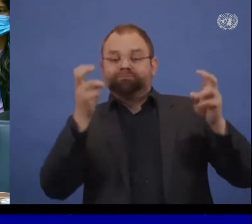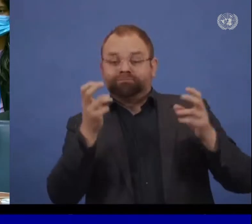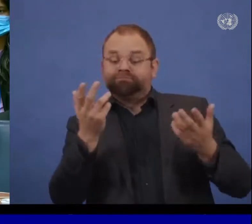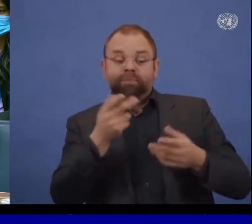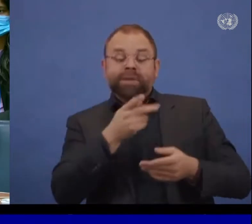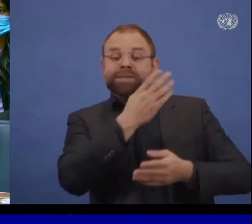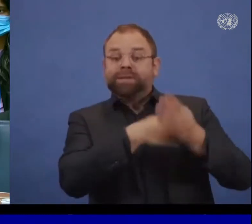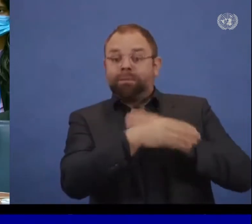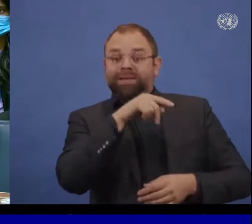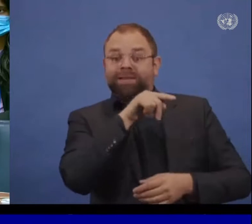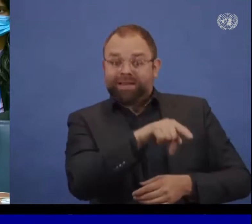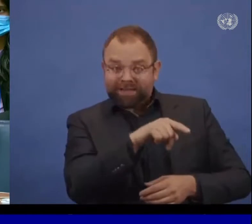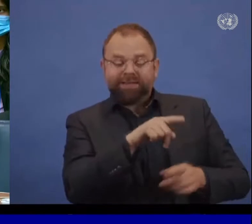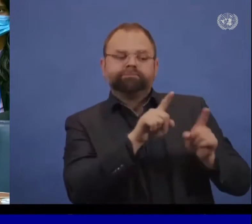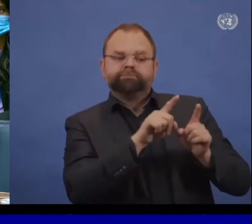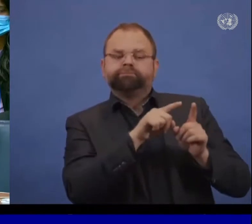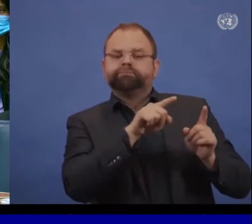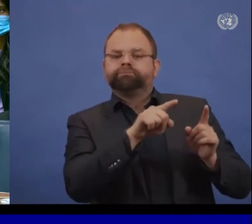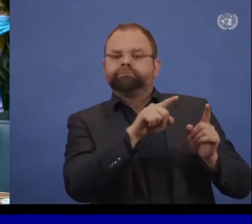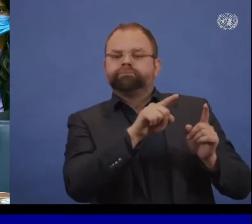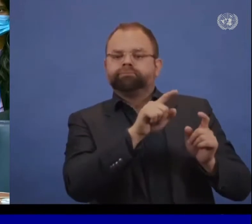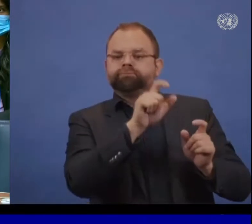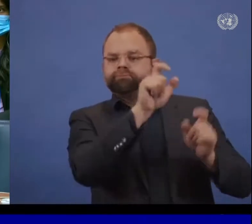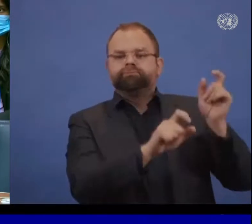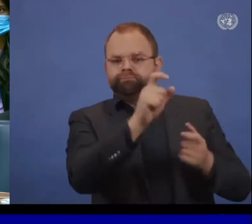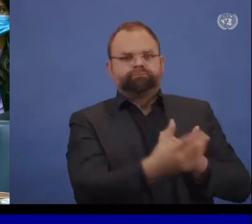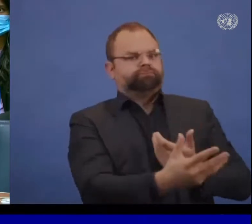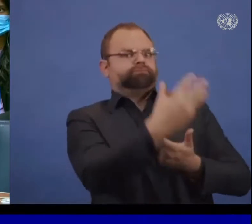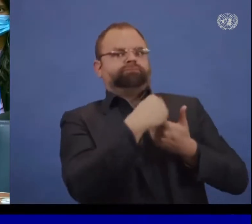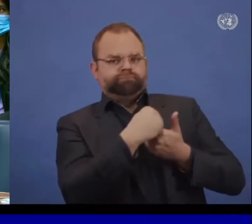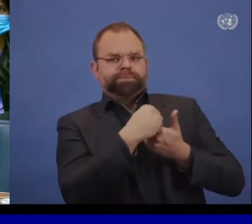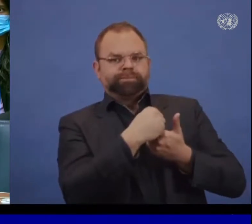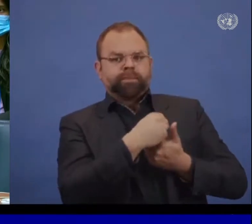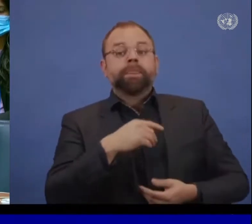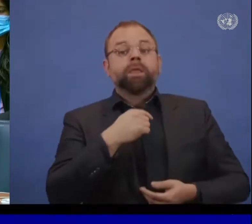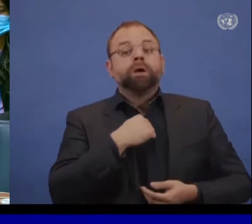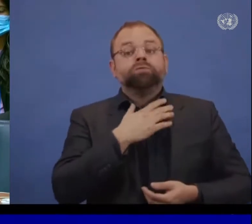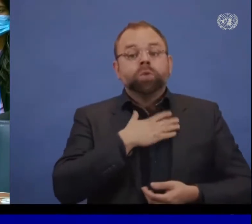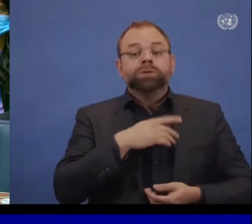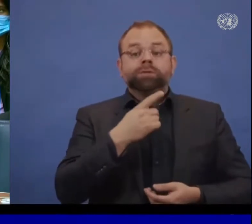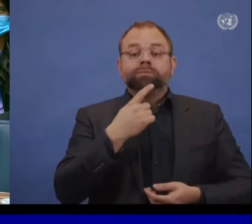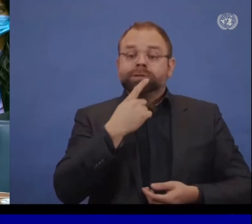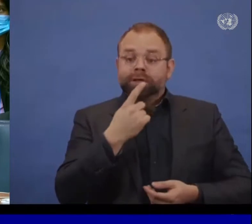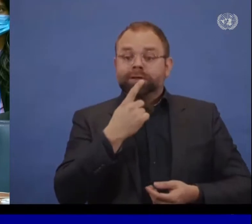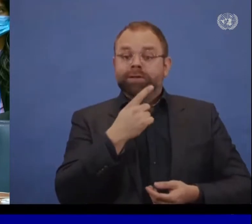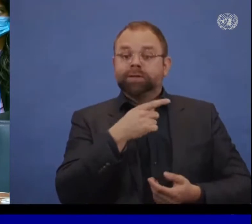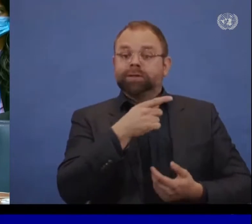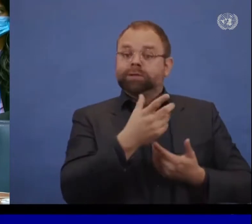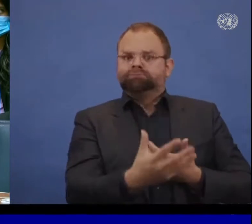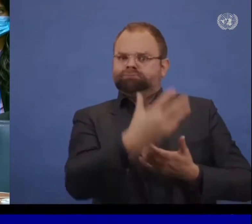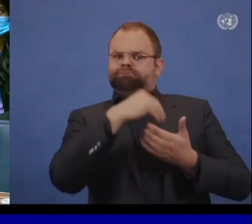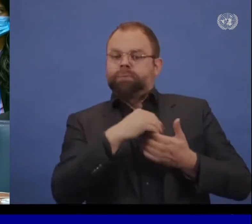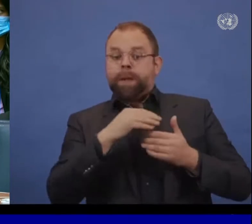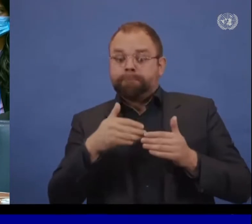evolving community. Mr. President, in Sri Lanka, the persons with disabilities consist of